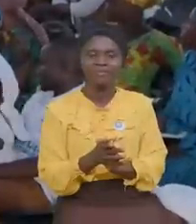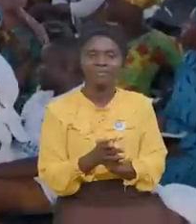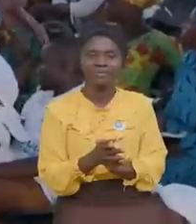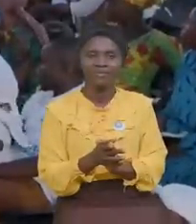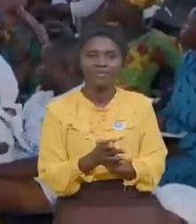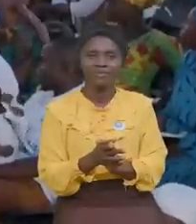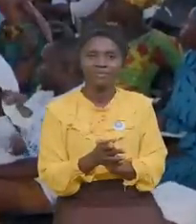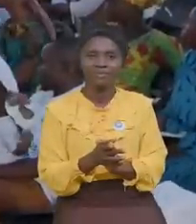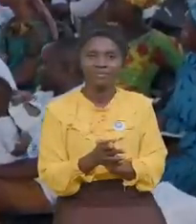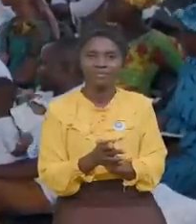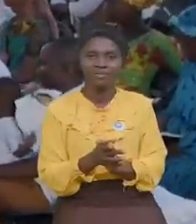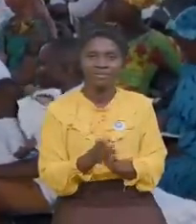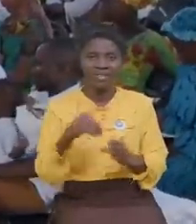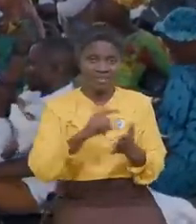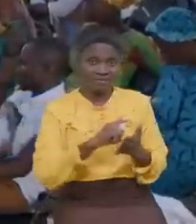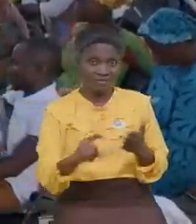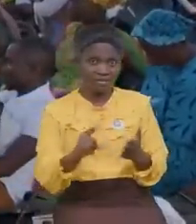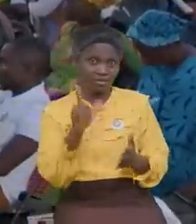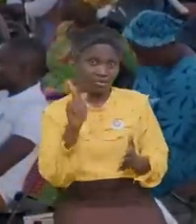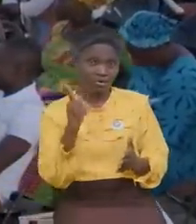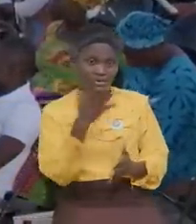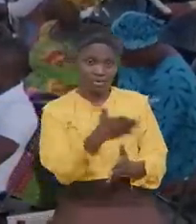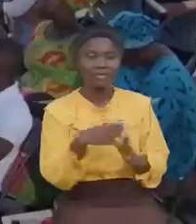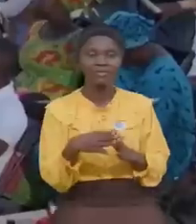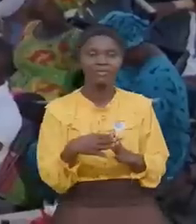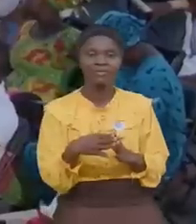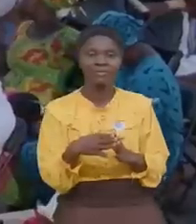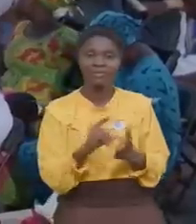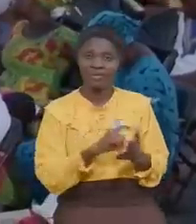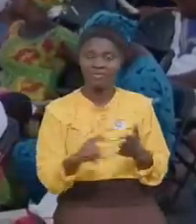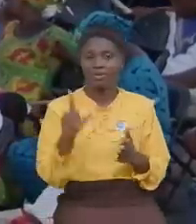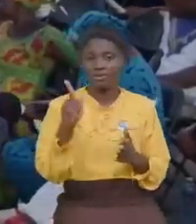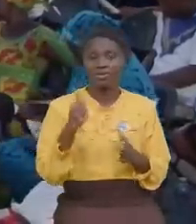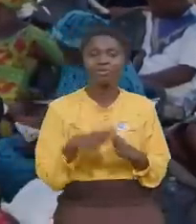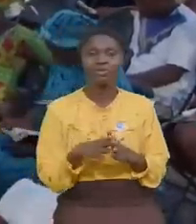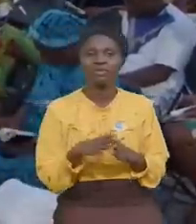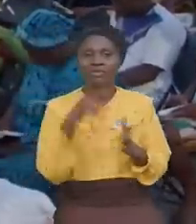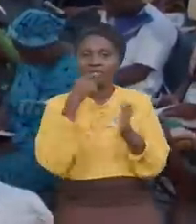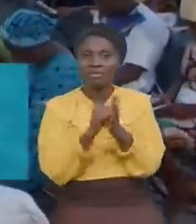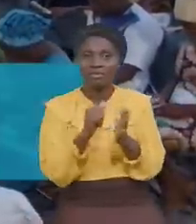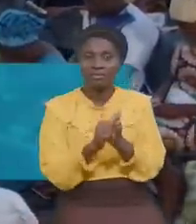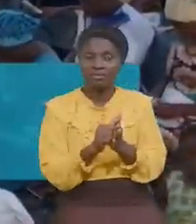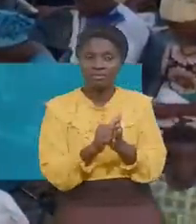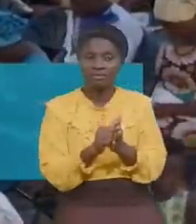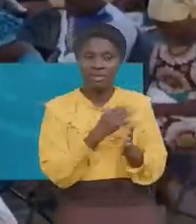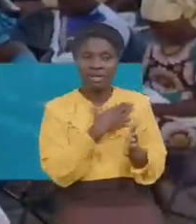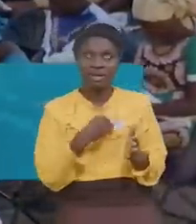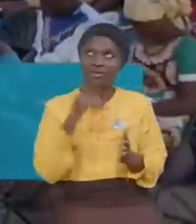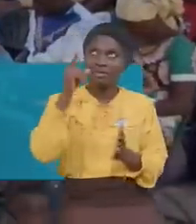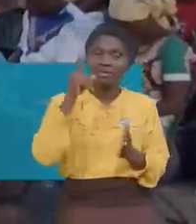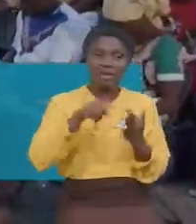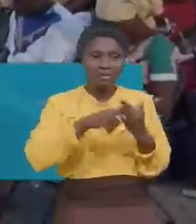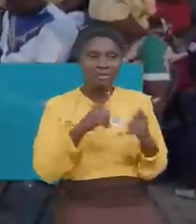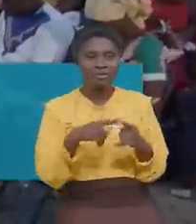Look at verse 21 there. In verse 21, it says, and he began to say unto